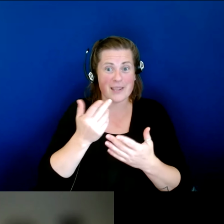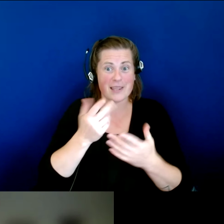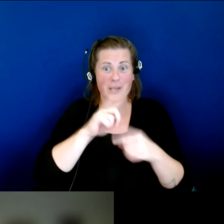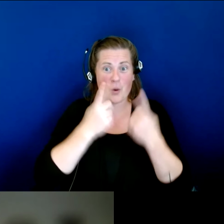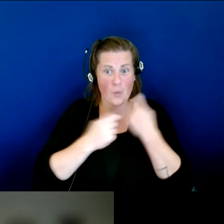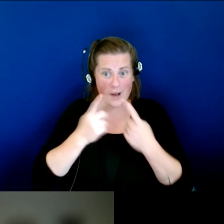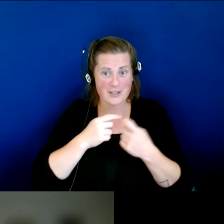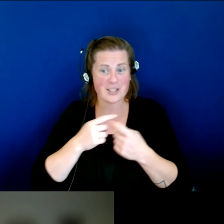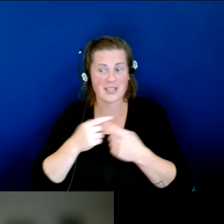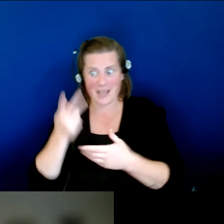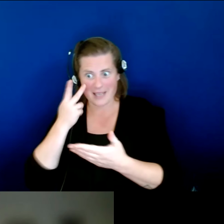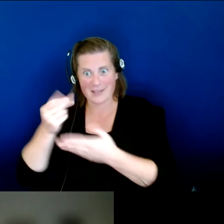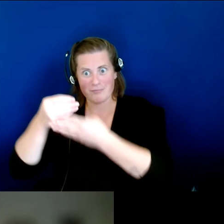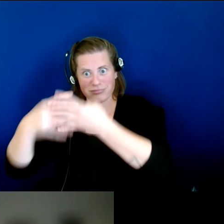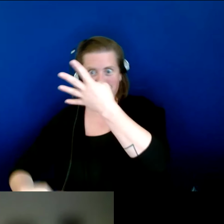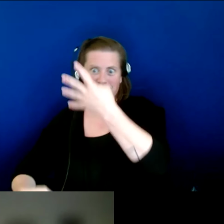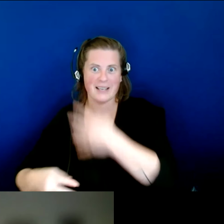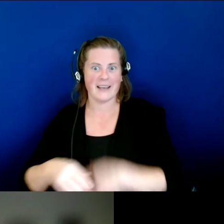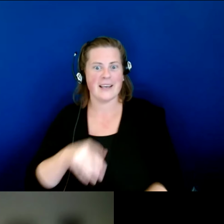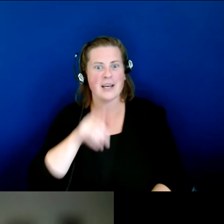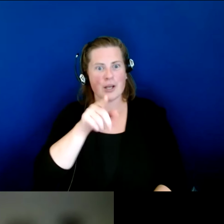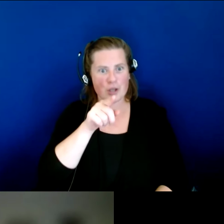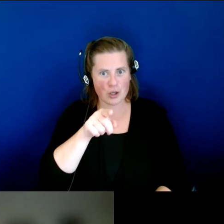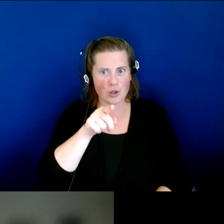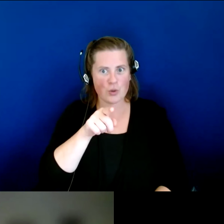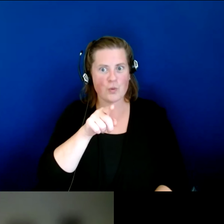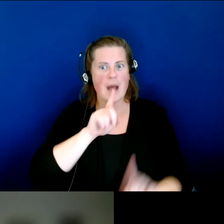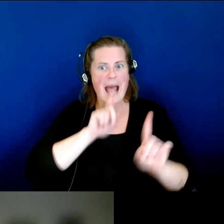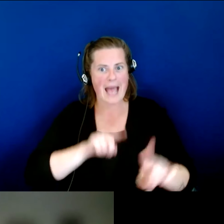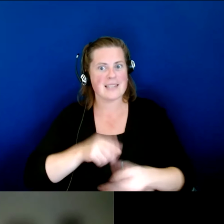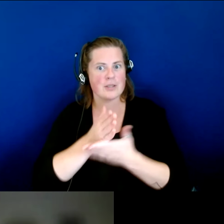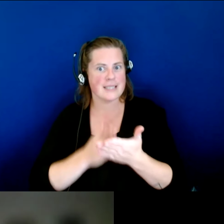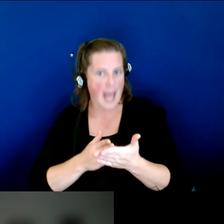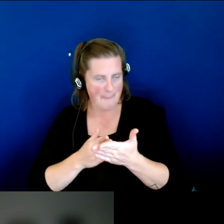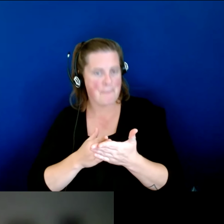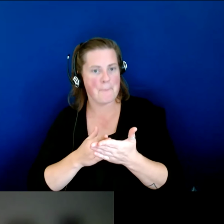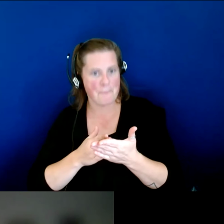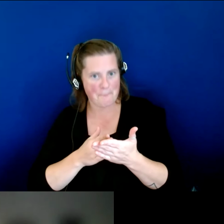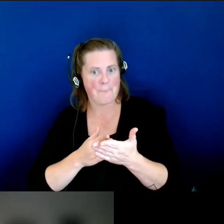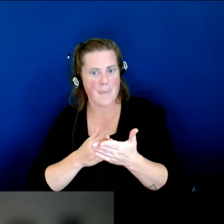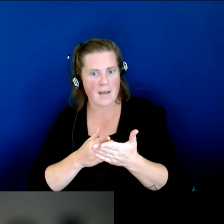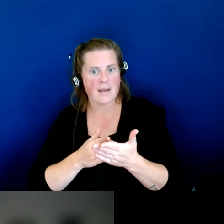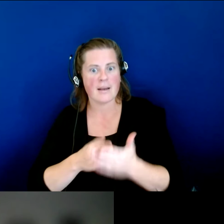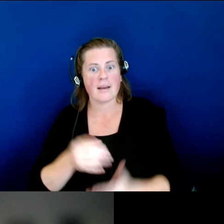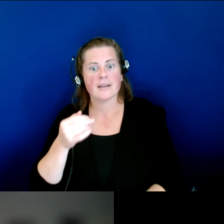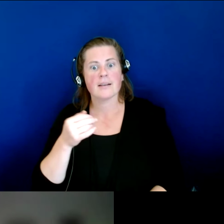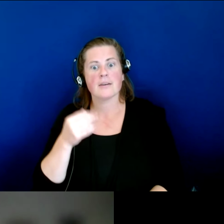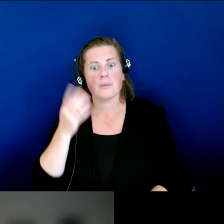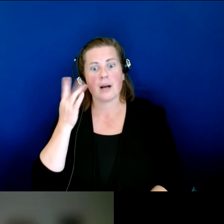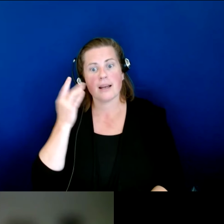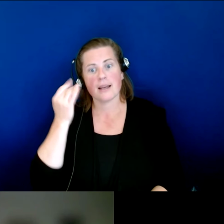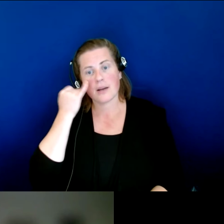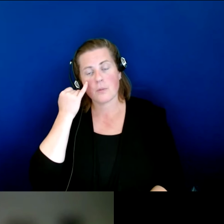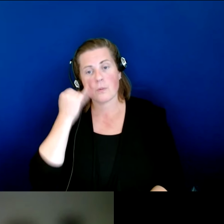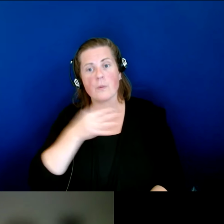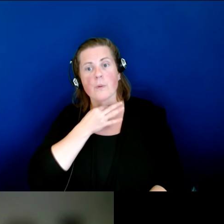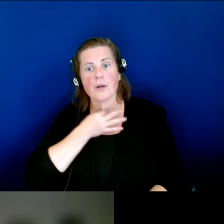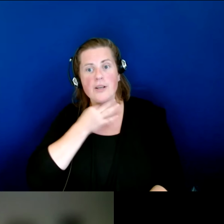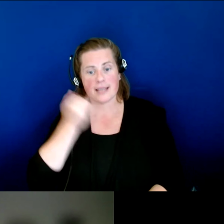few. I think you've kind of touched a little bit on some of them because we had a couple of questions about whether people from outside of Manitoba